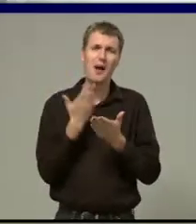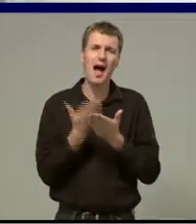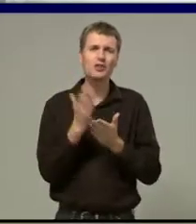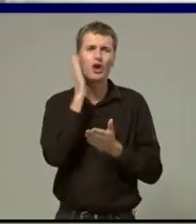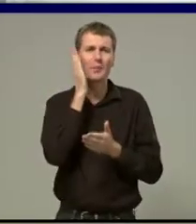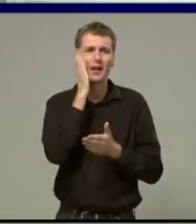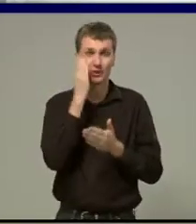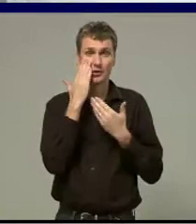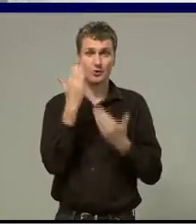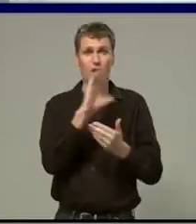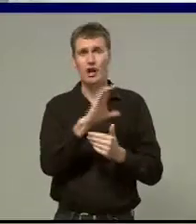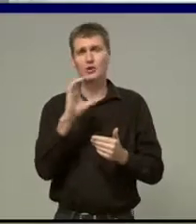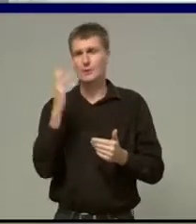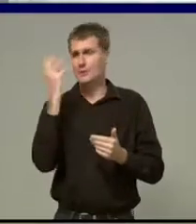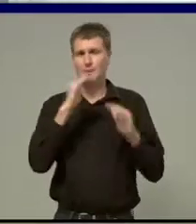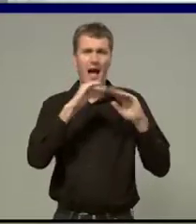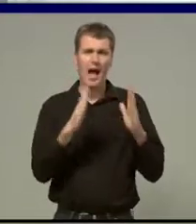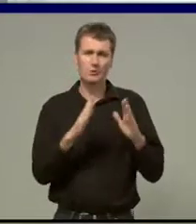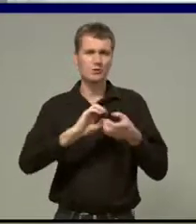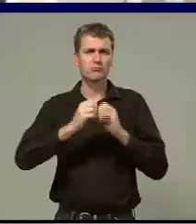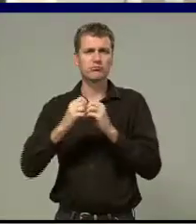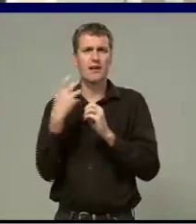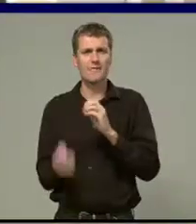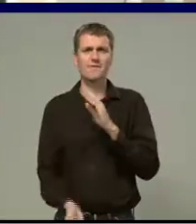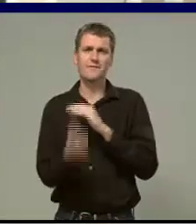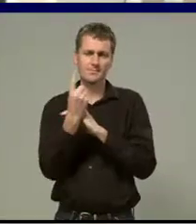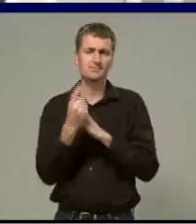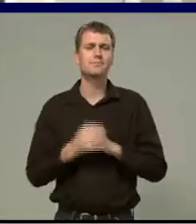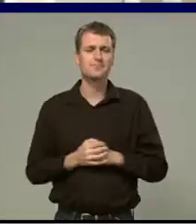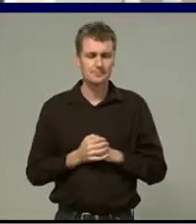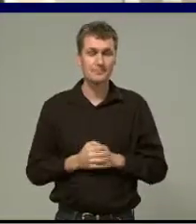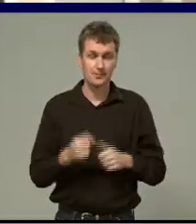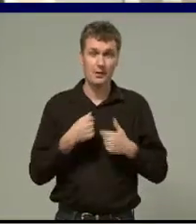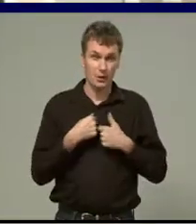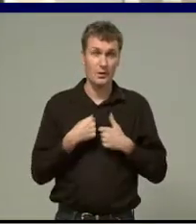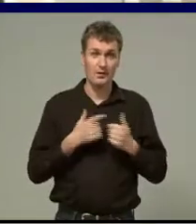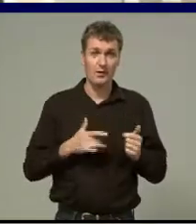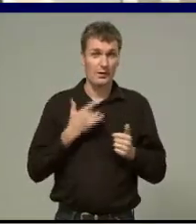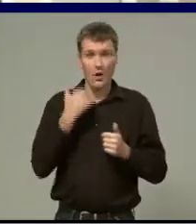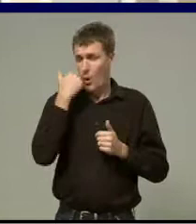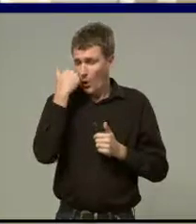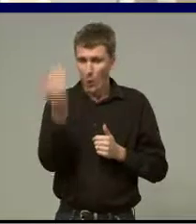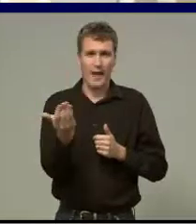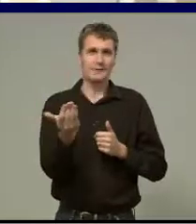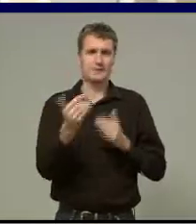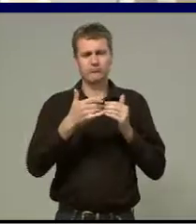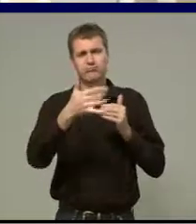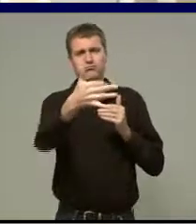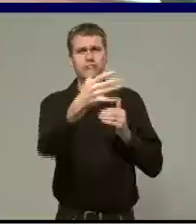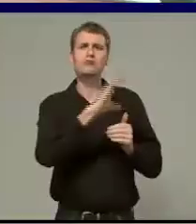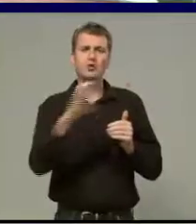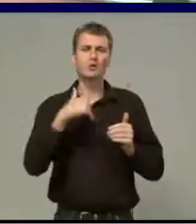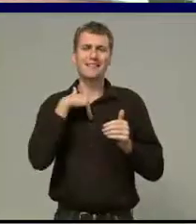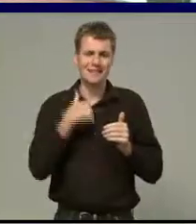housing challenges Christchurch is experiencing. We imagine that there's always going to be a need for accommodation in Christchurch for the foreseeable